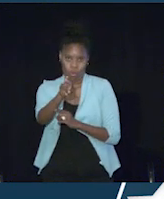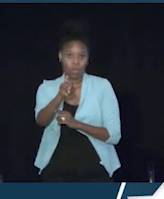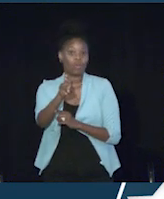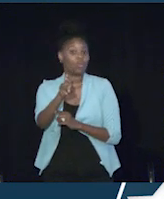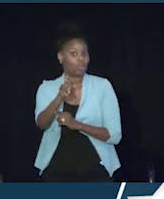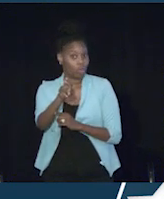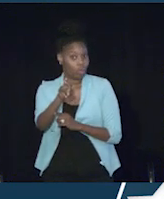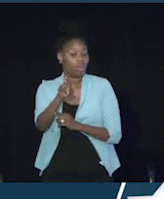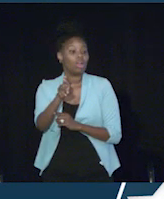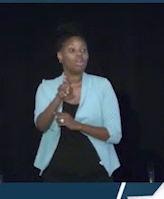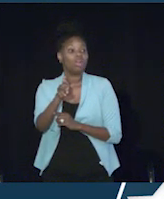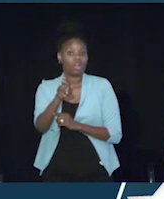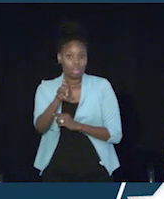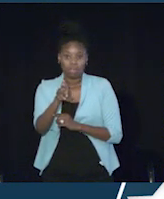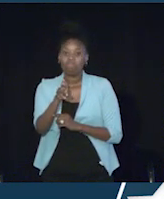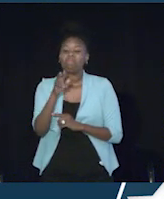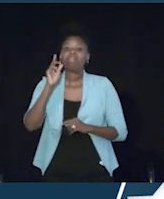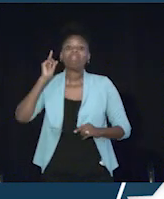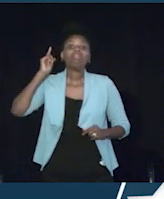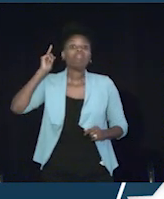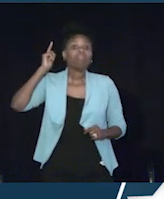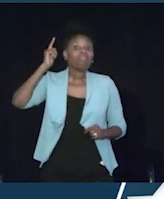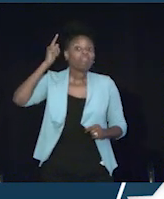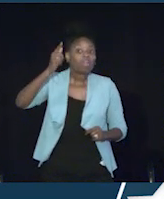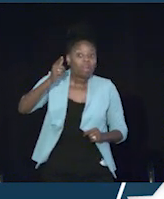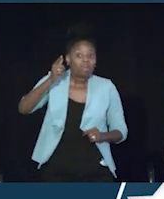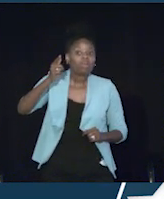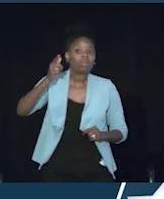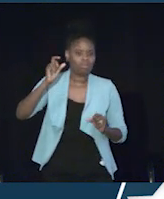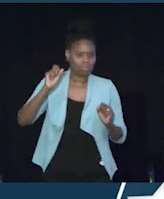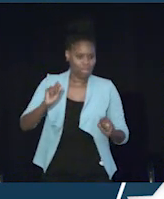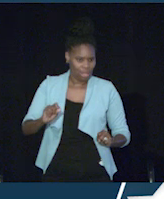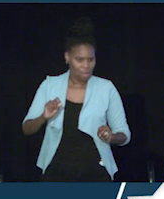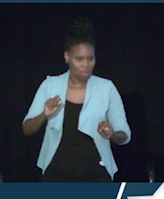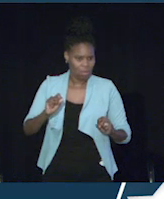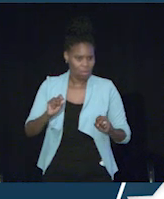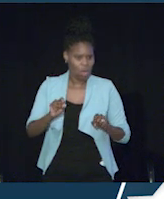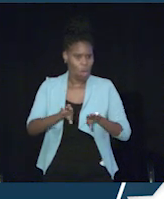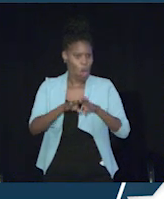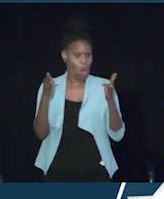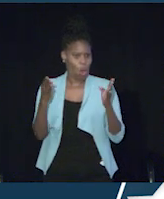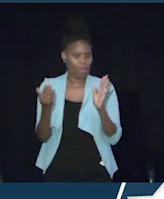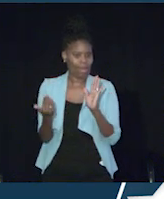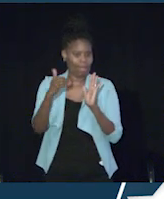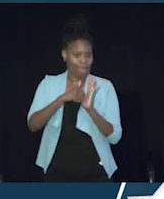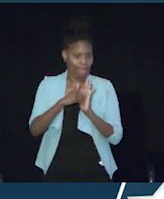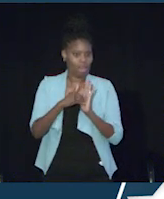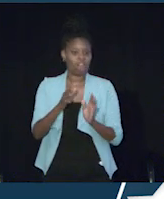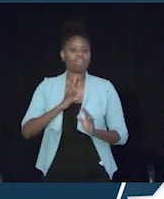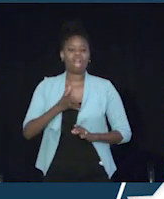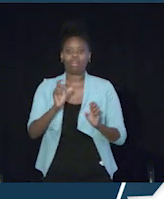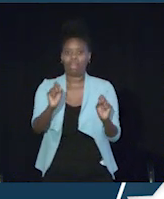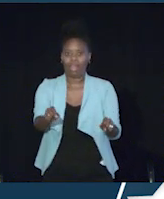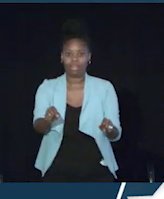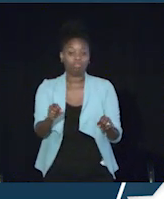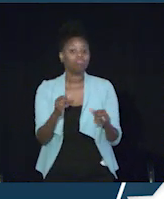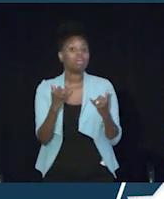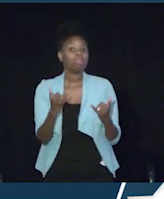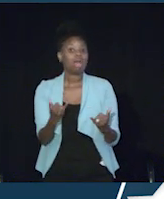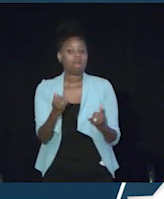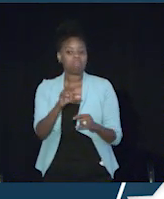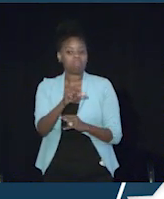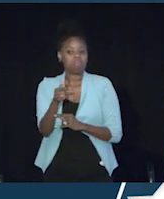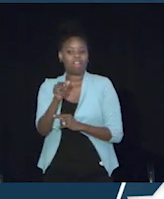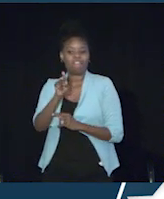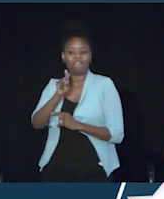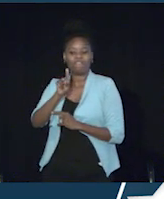open your case up down the road if something comes up. Now, I want to hand it back over to Veronica, and she's going to talk about